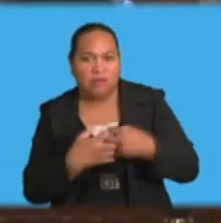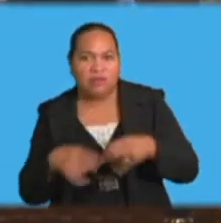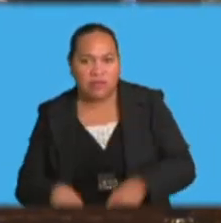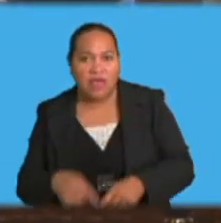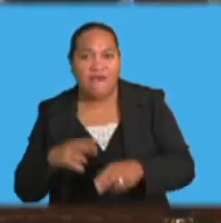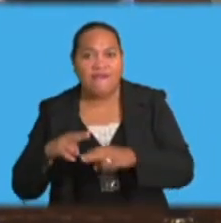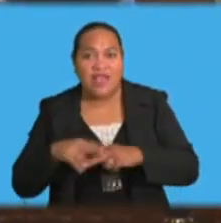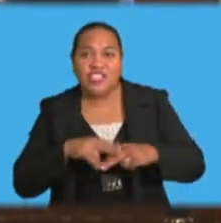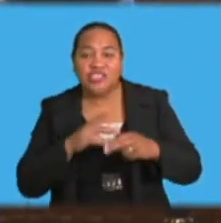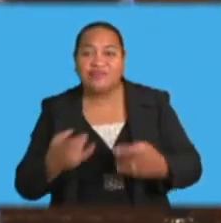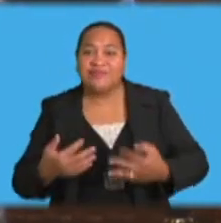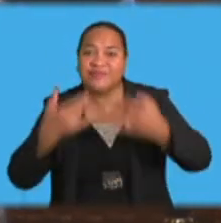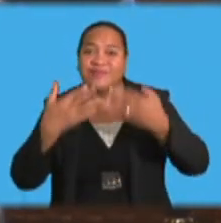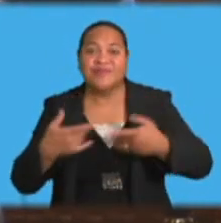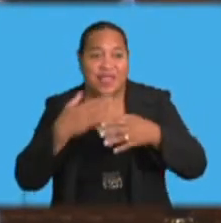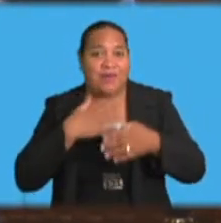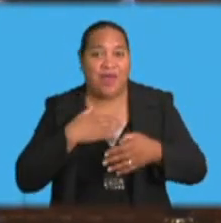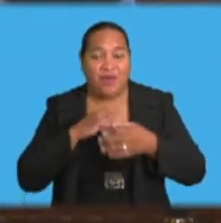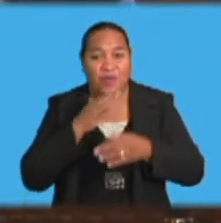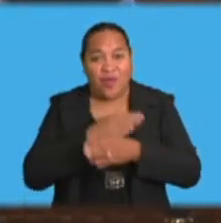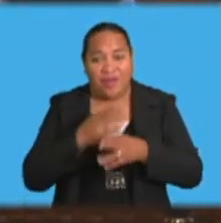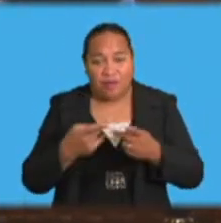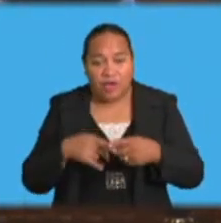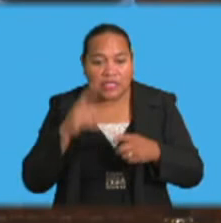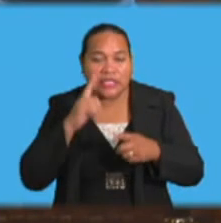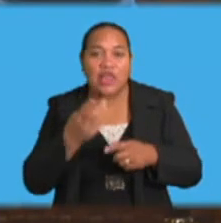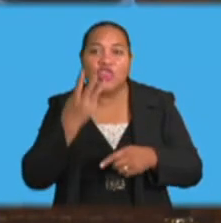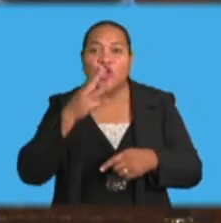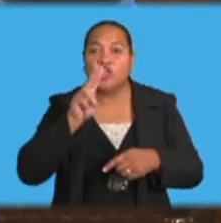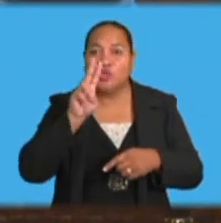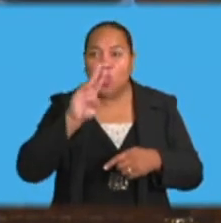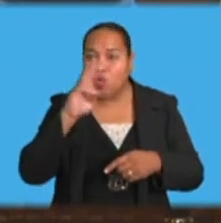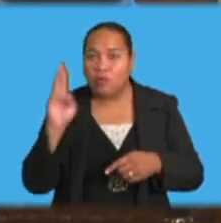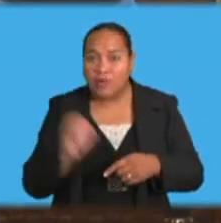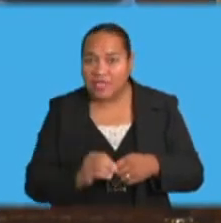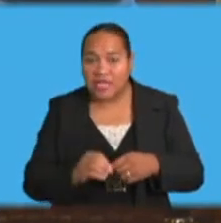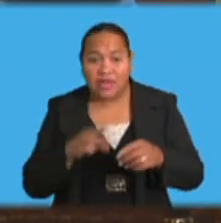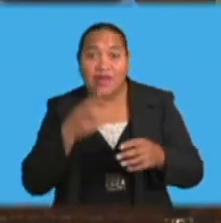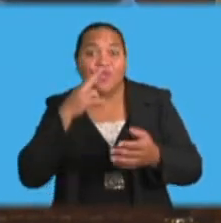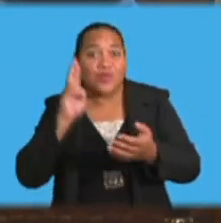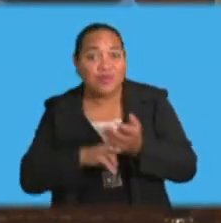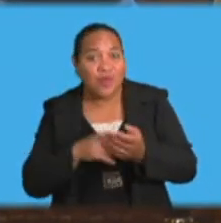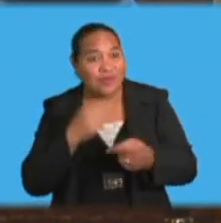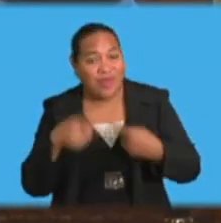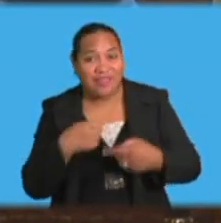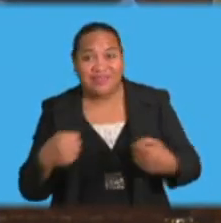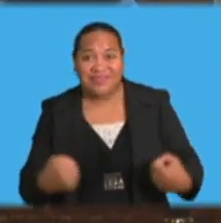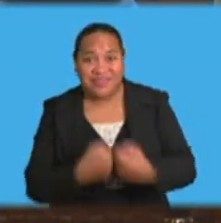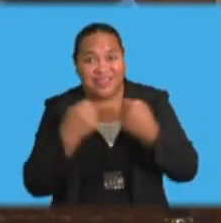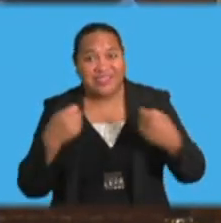statistics recorded at our ministry show that over 32% of reported cases for the past 6